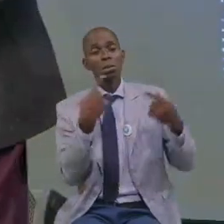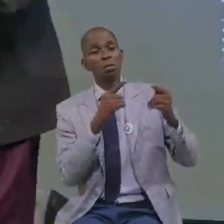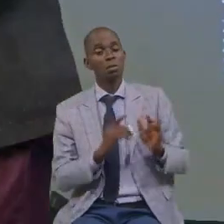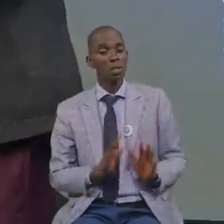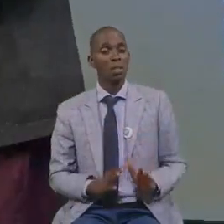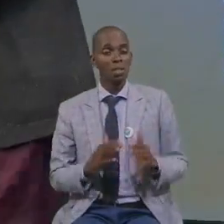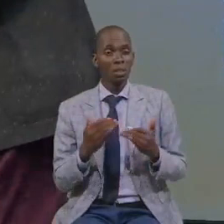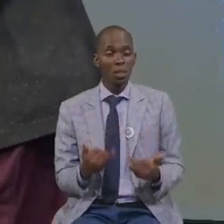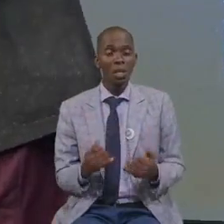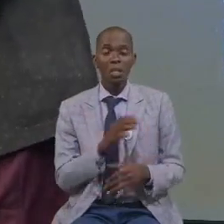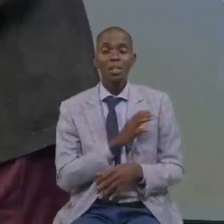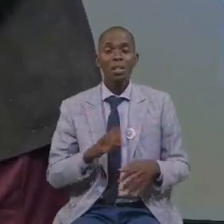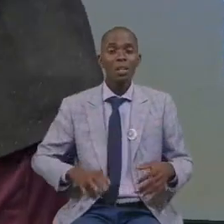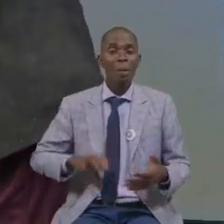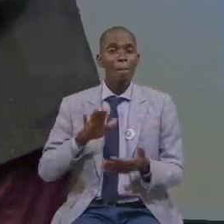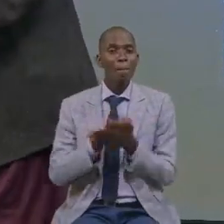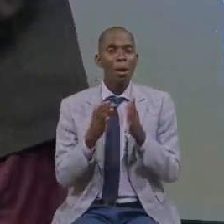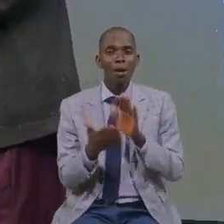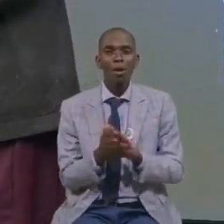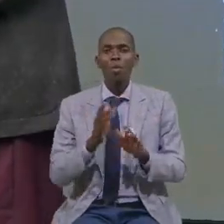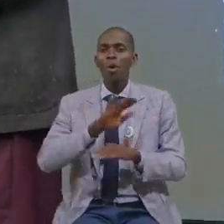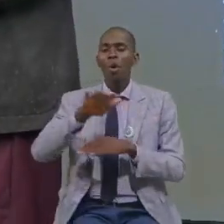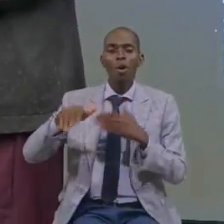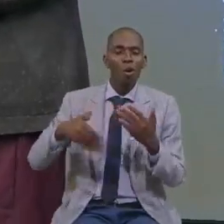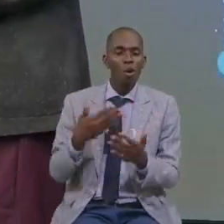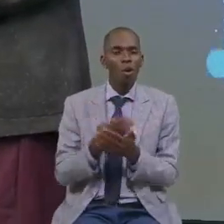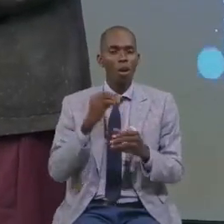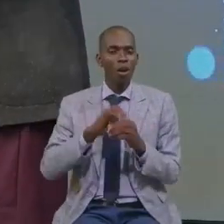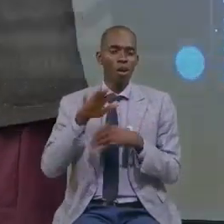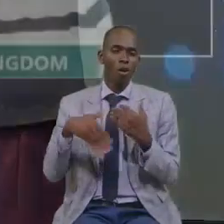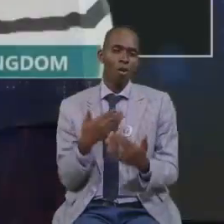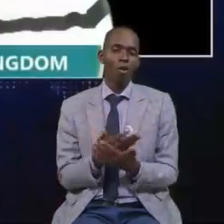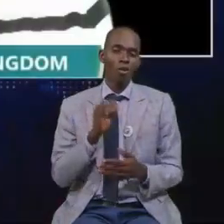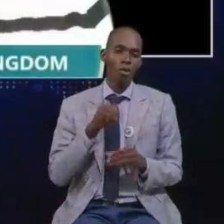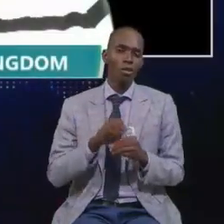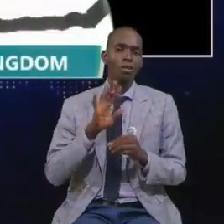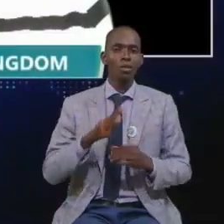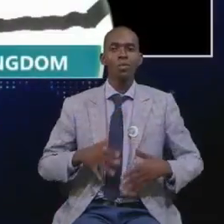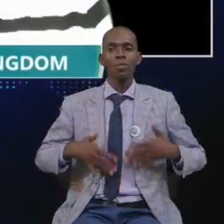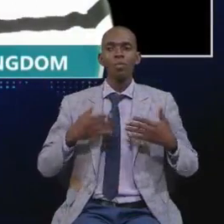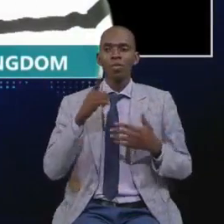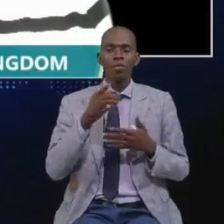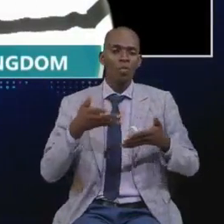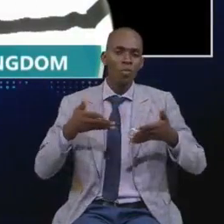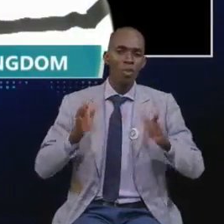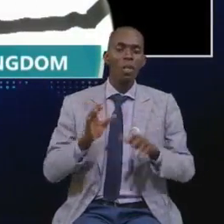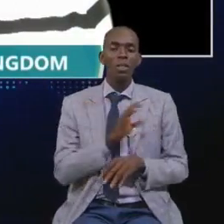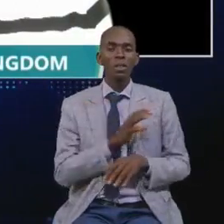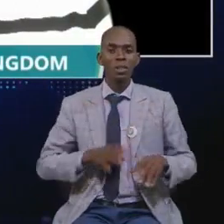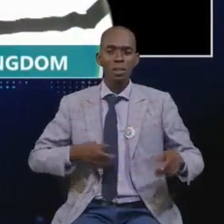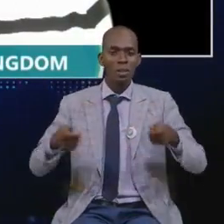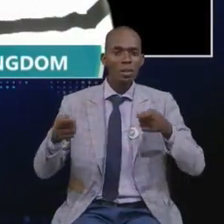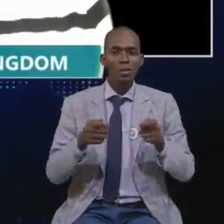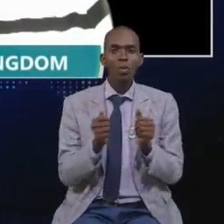Christ becomes the all in all in your life. You let him reign without